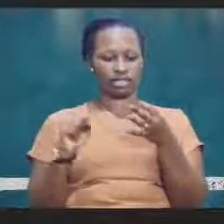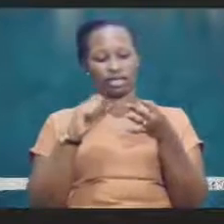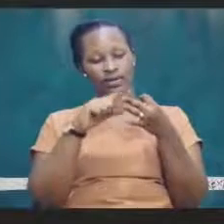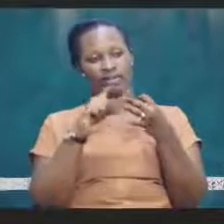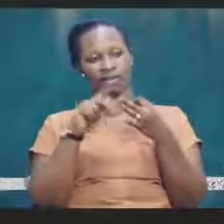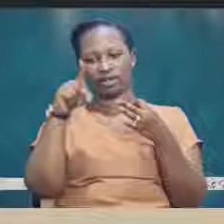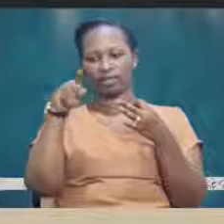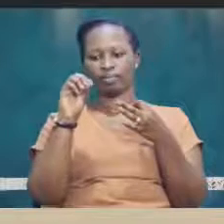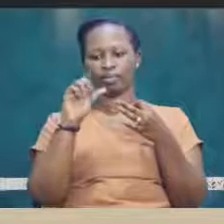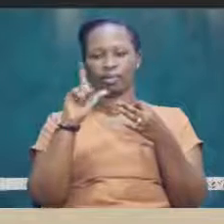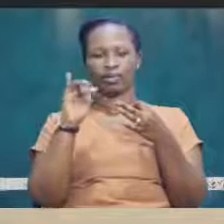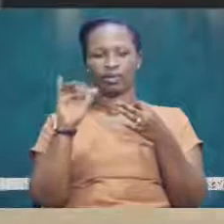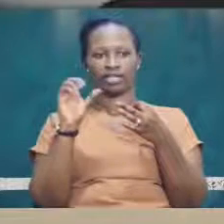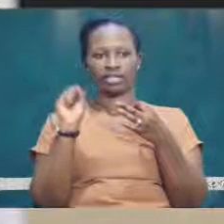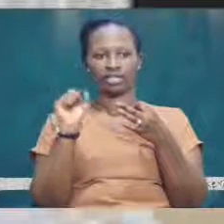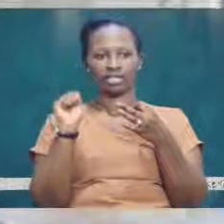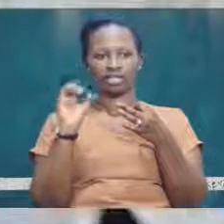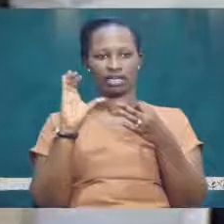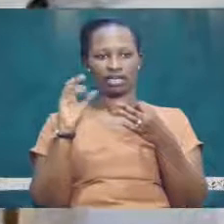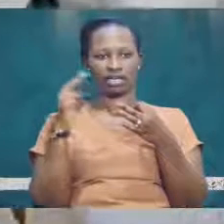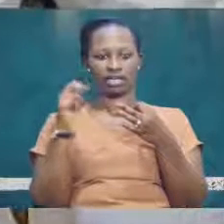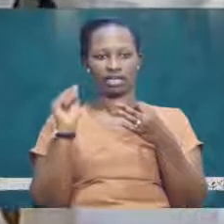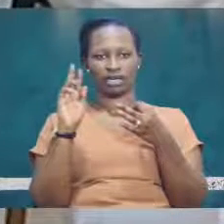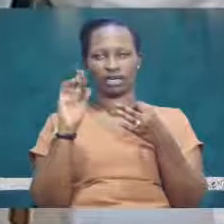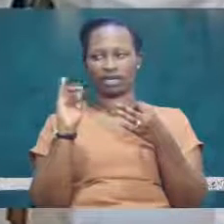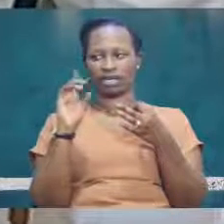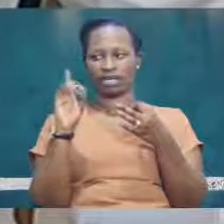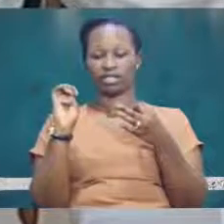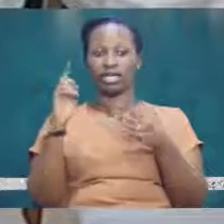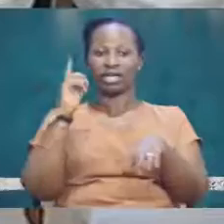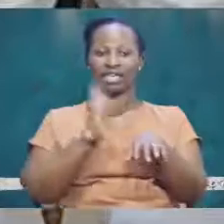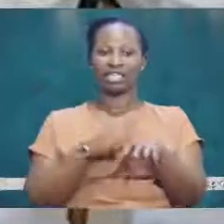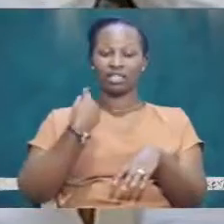polysaccharide. When we say monosaccharide,